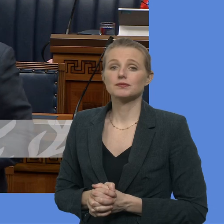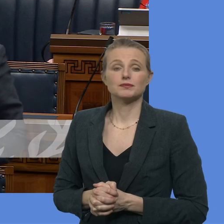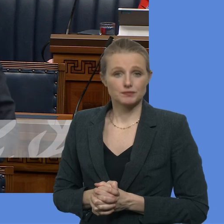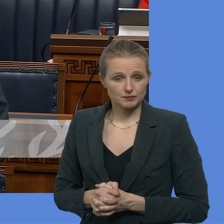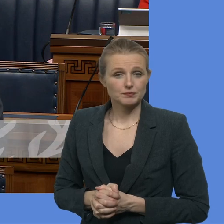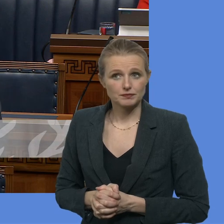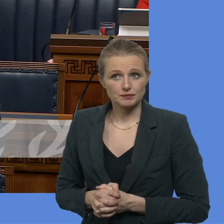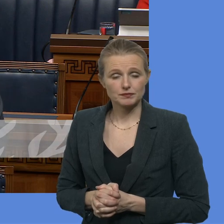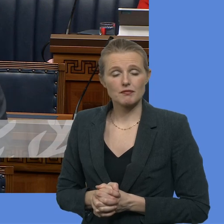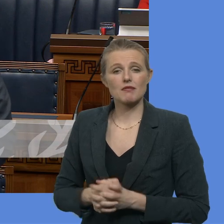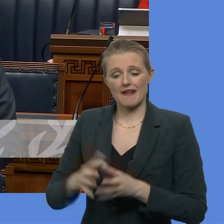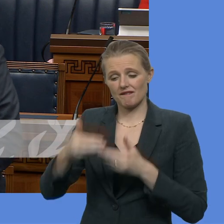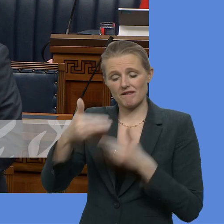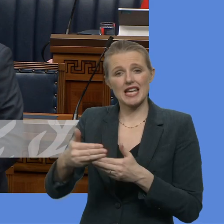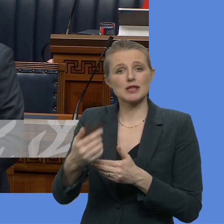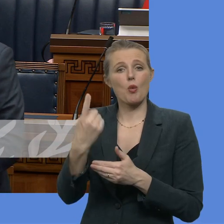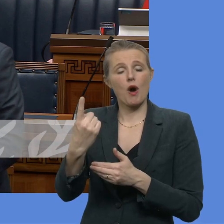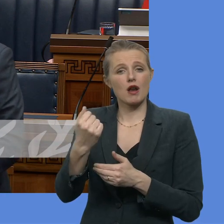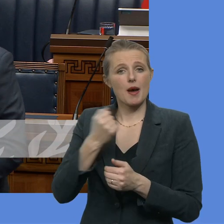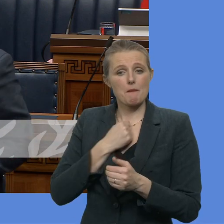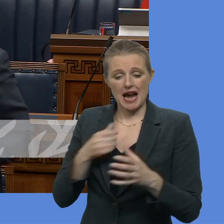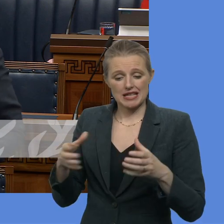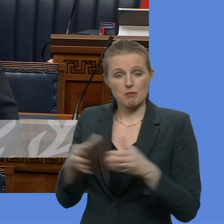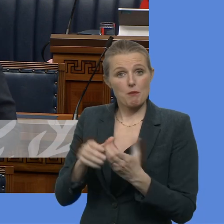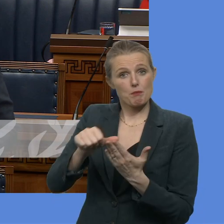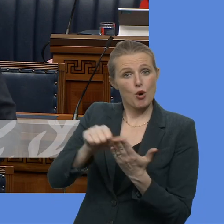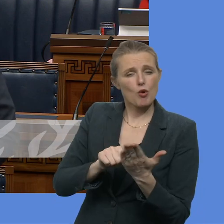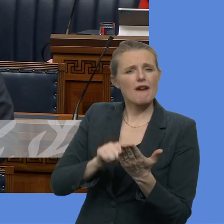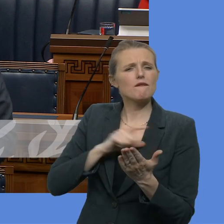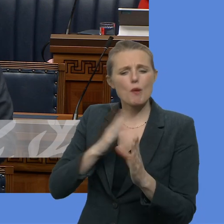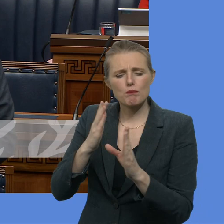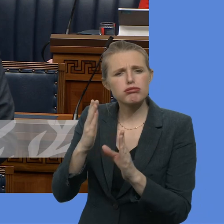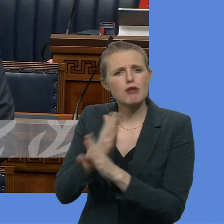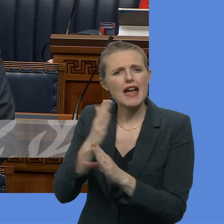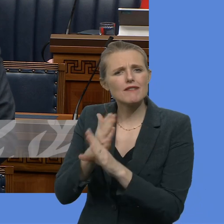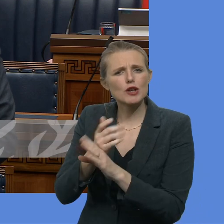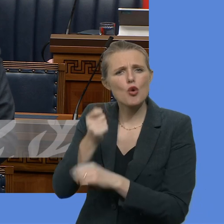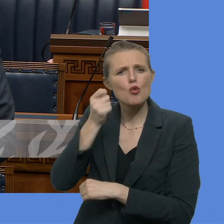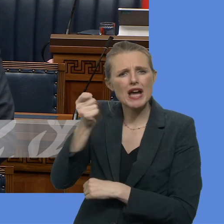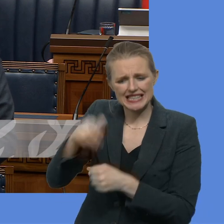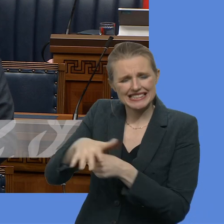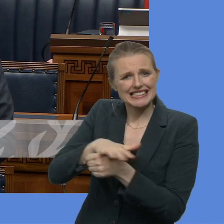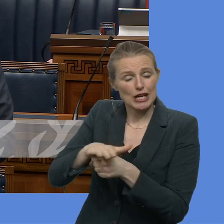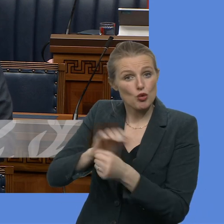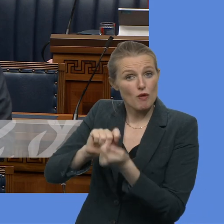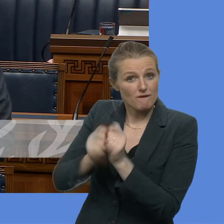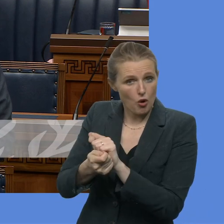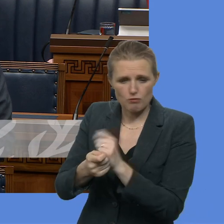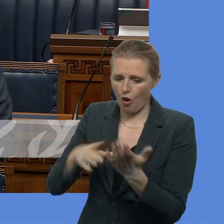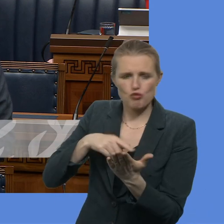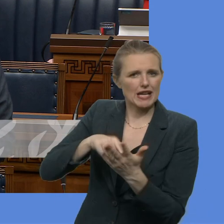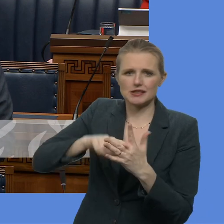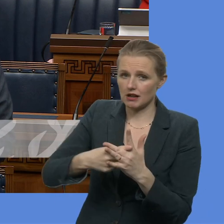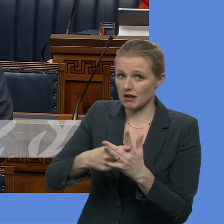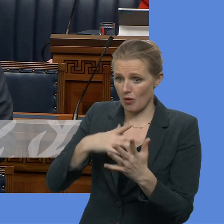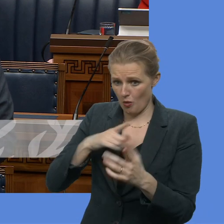Mr. Speaker, phase one of my department's programme of private rented sector reform already includes work to improve security